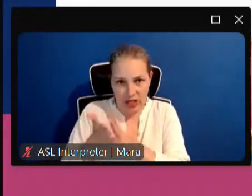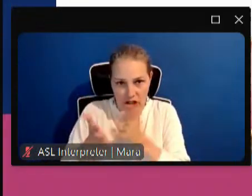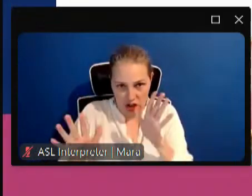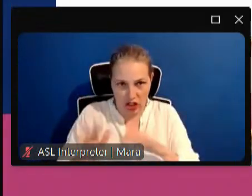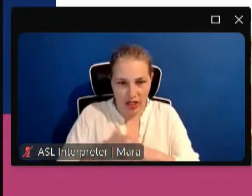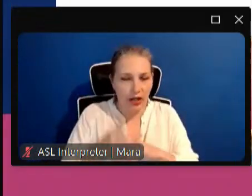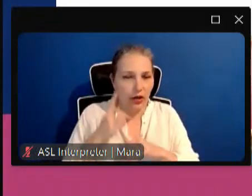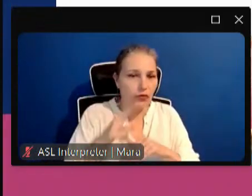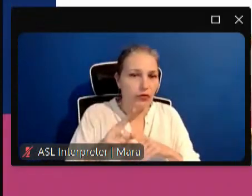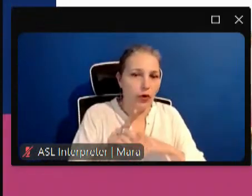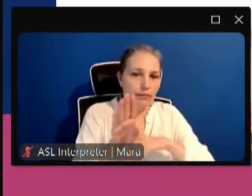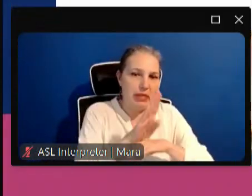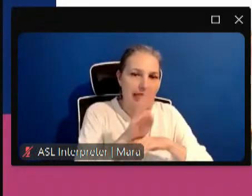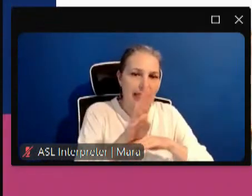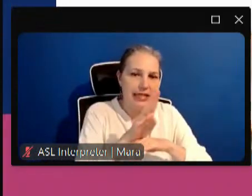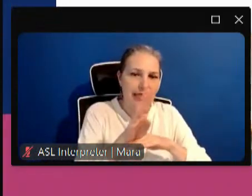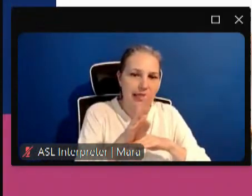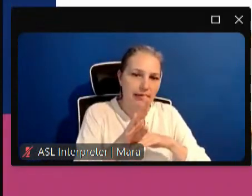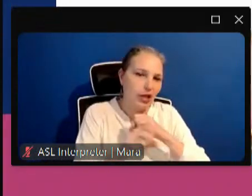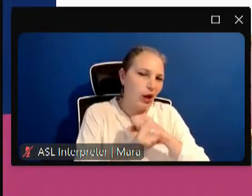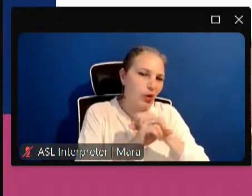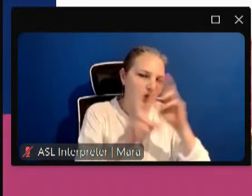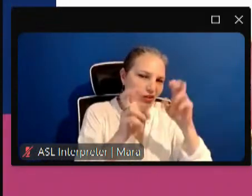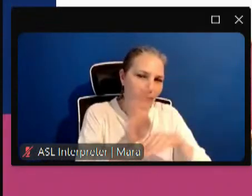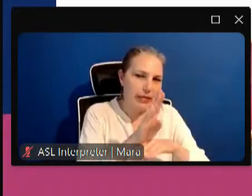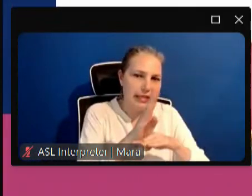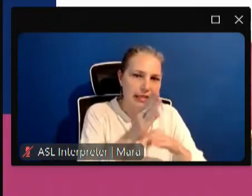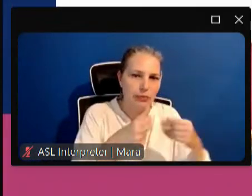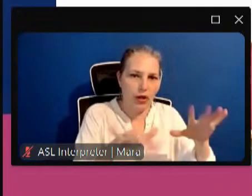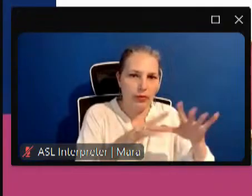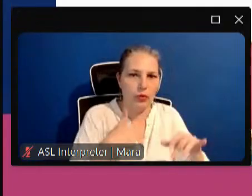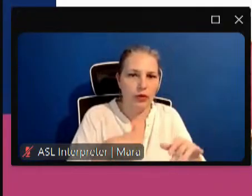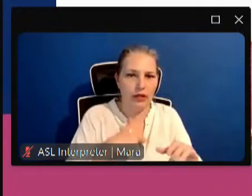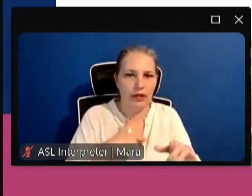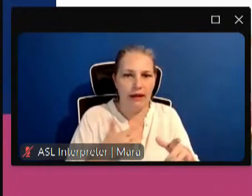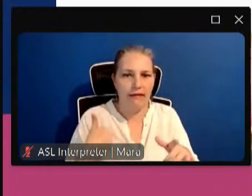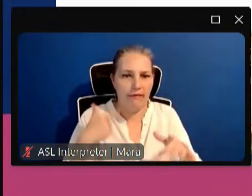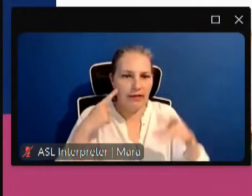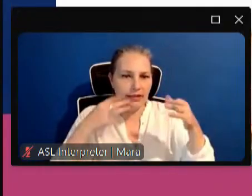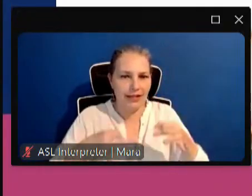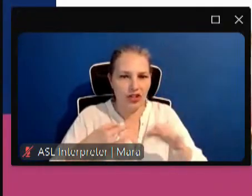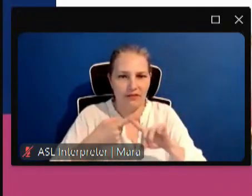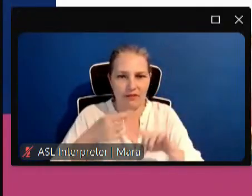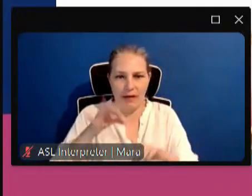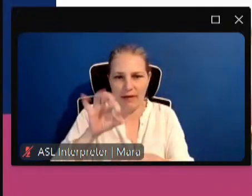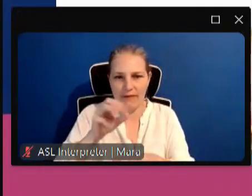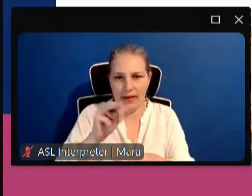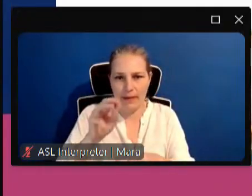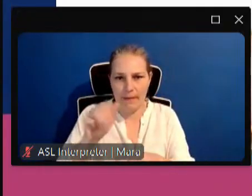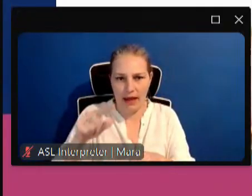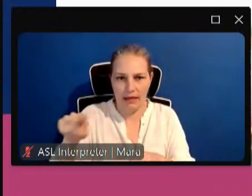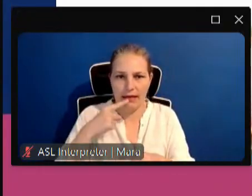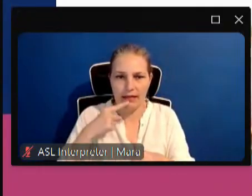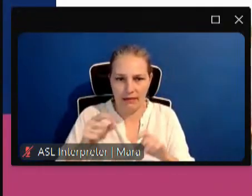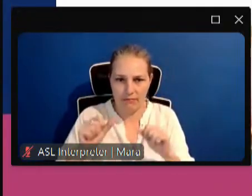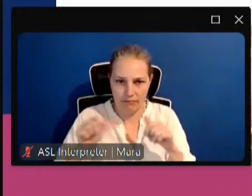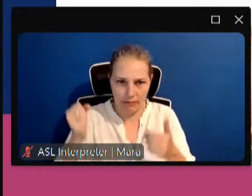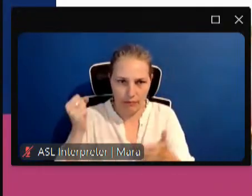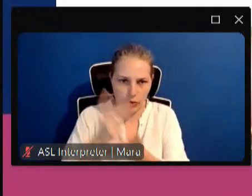did get a decision from FEMA. So we received 26 commercial